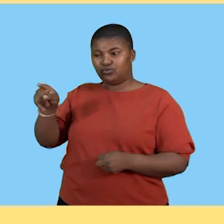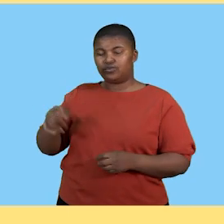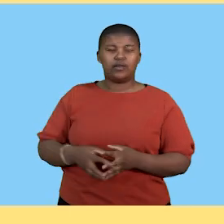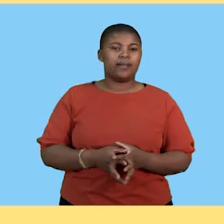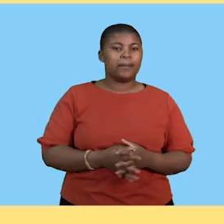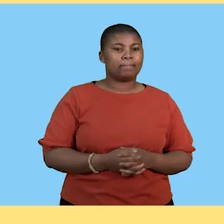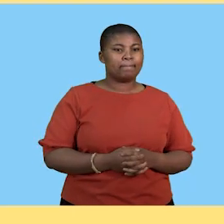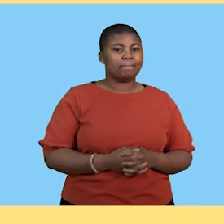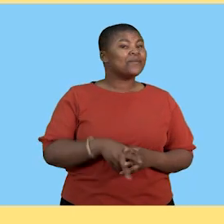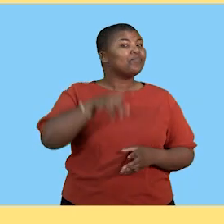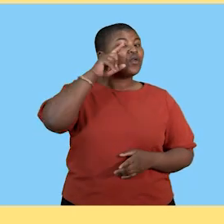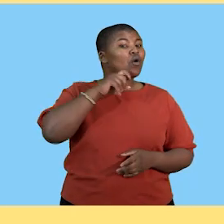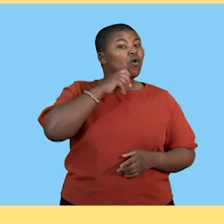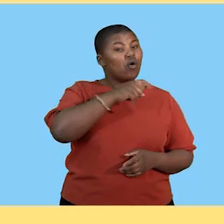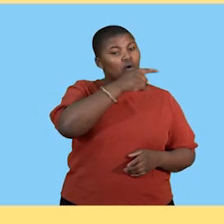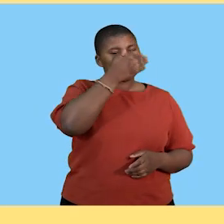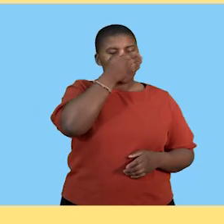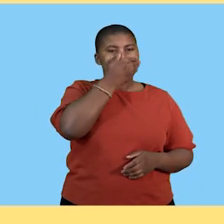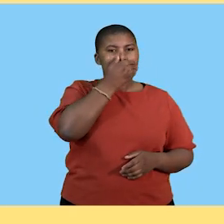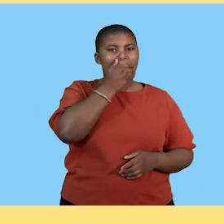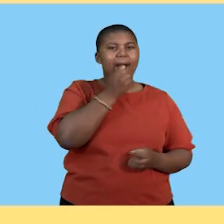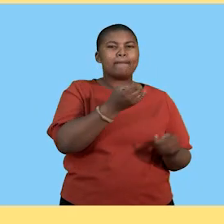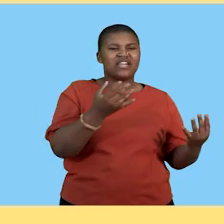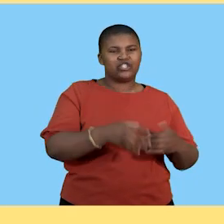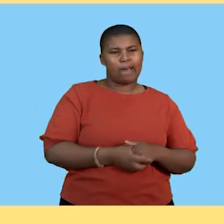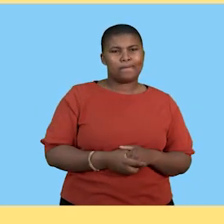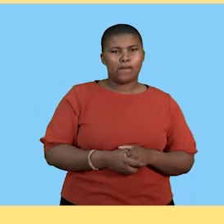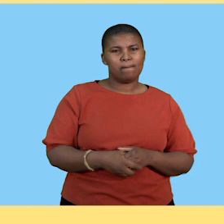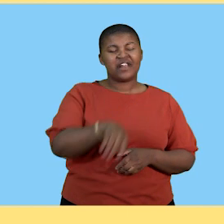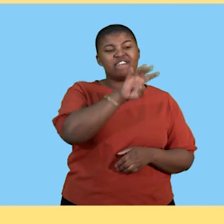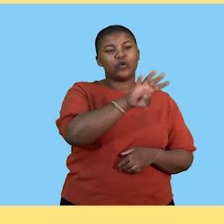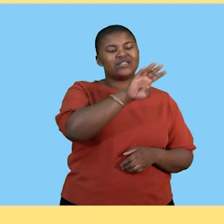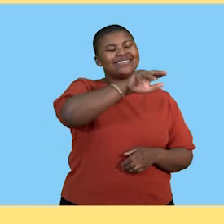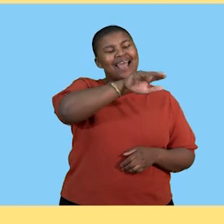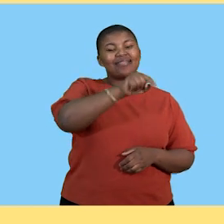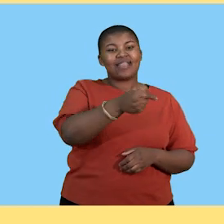the new. So, on the old one, its cost is